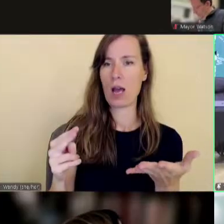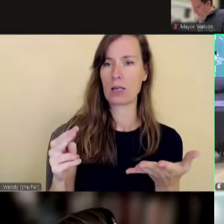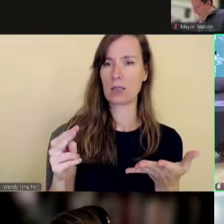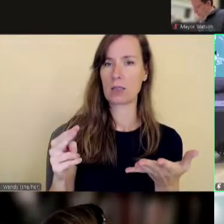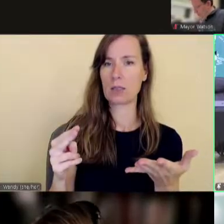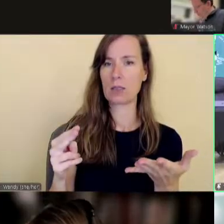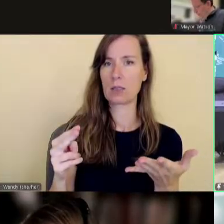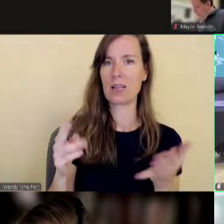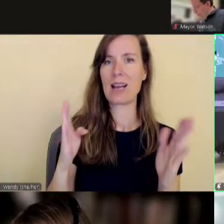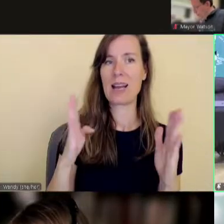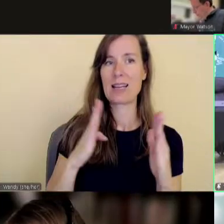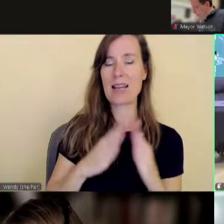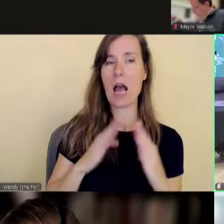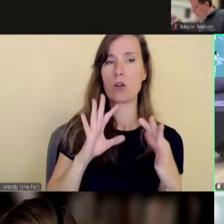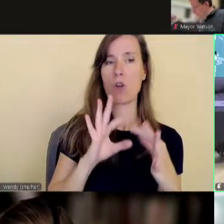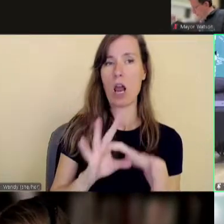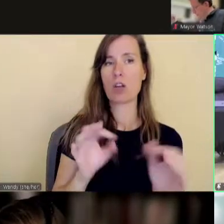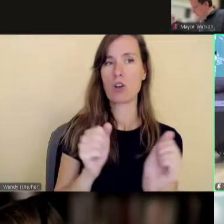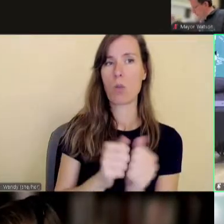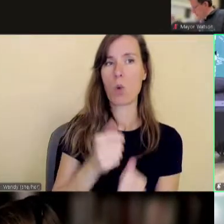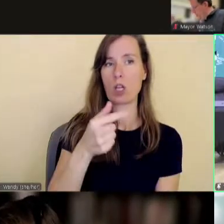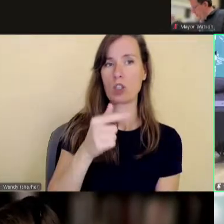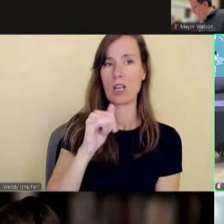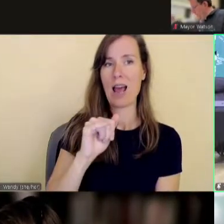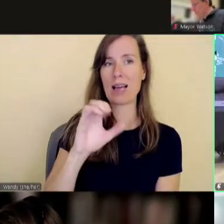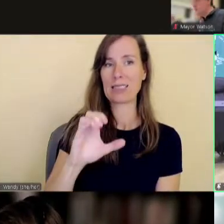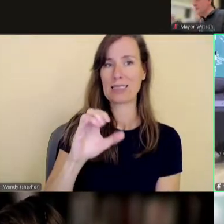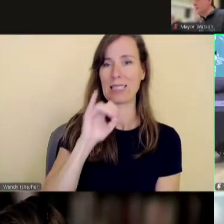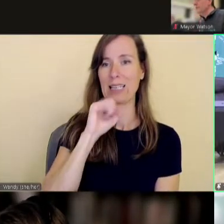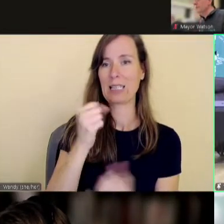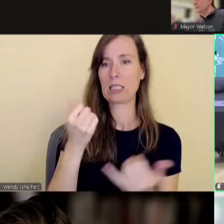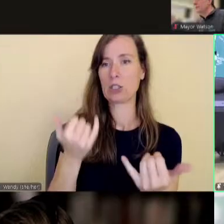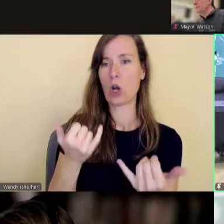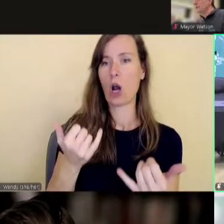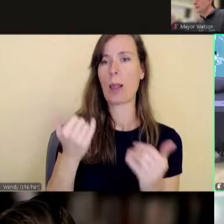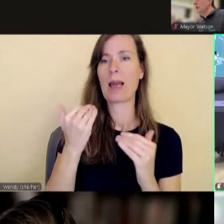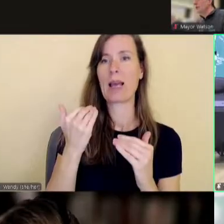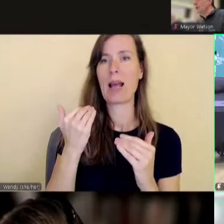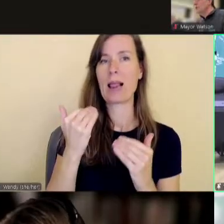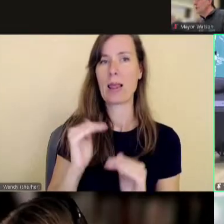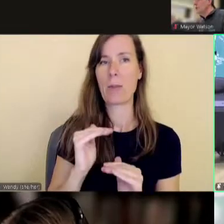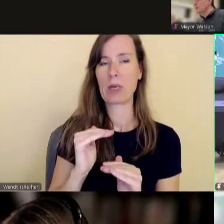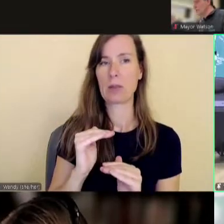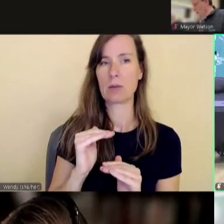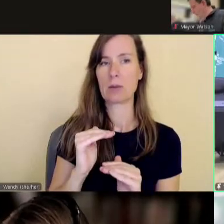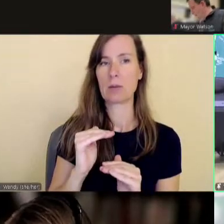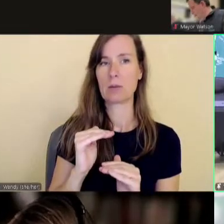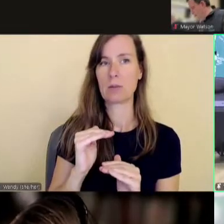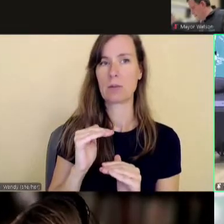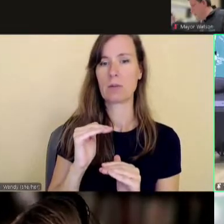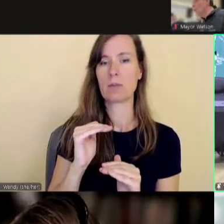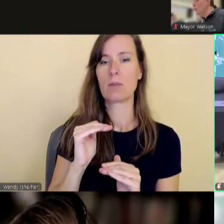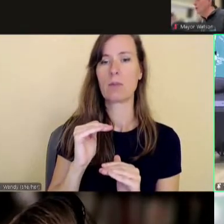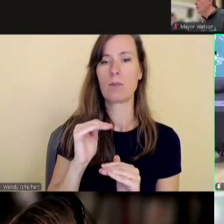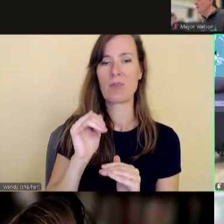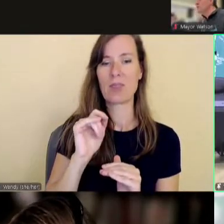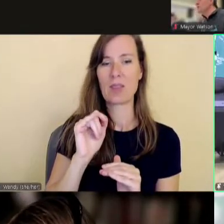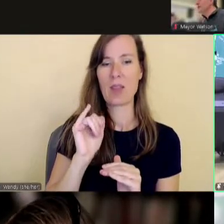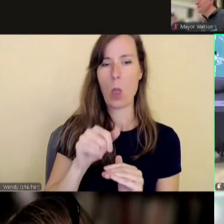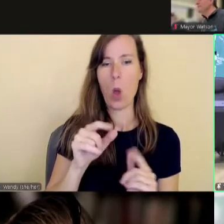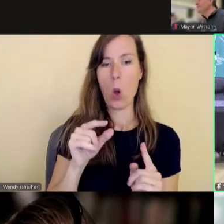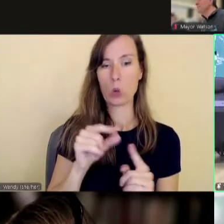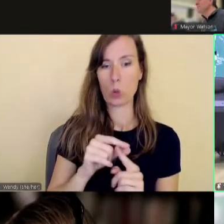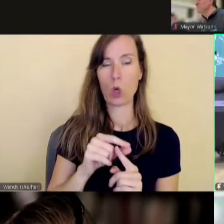The town's relationship with the GIC is currently limited. Those words were, well, and the word to were